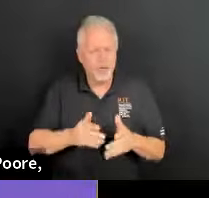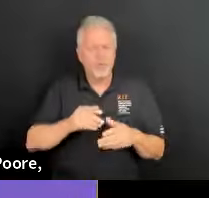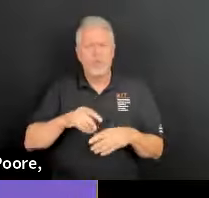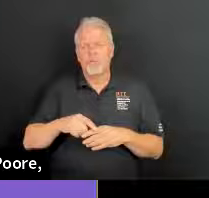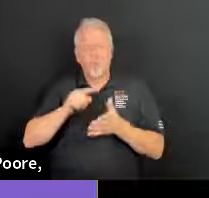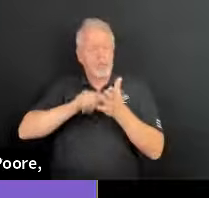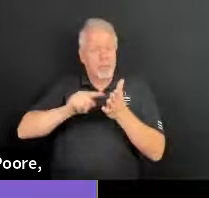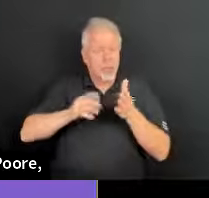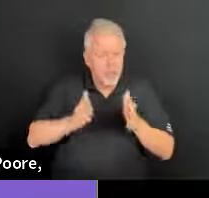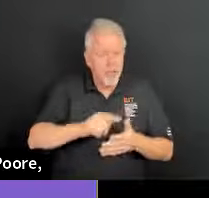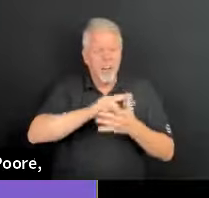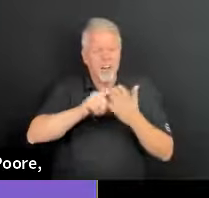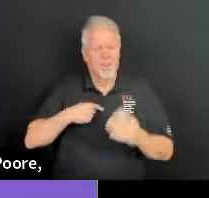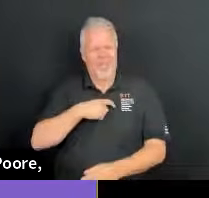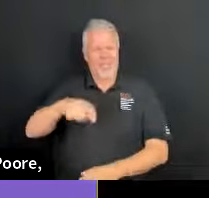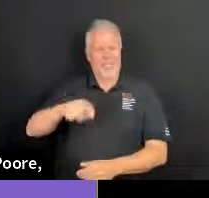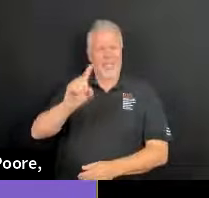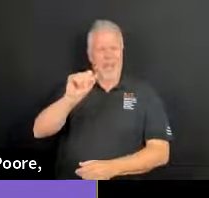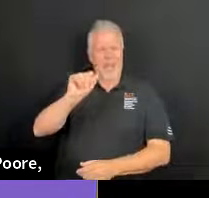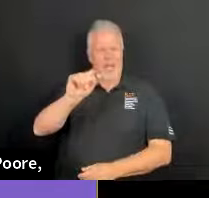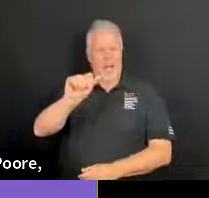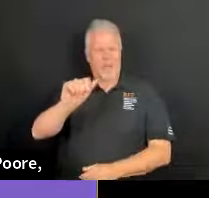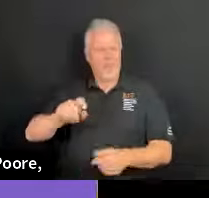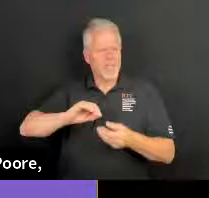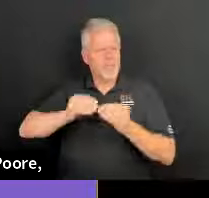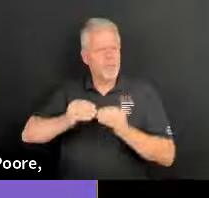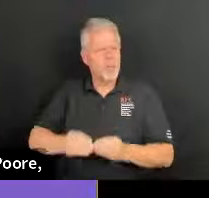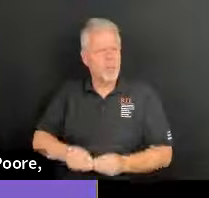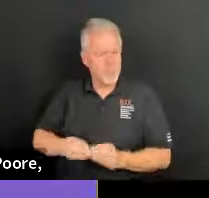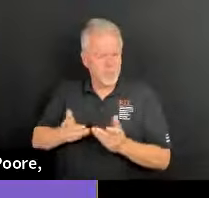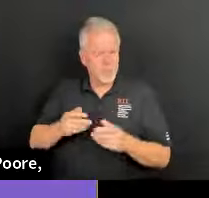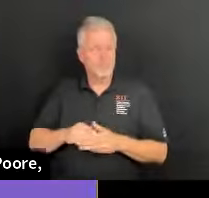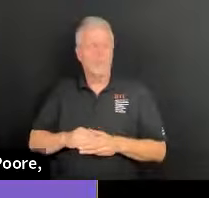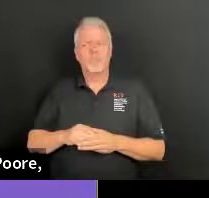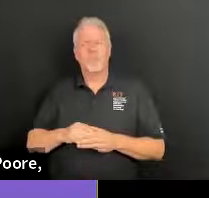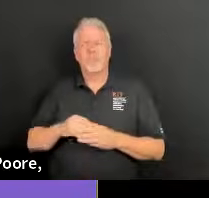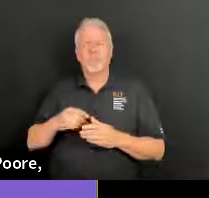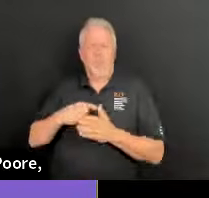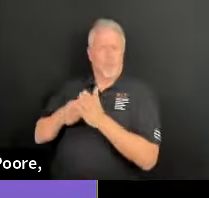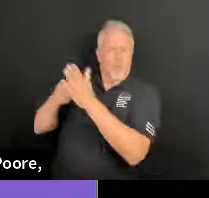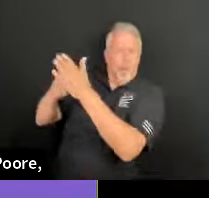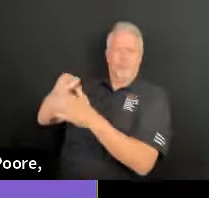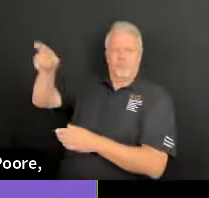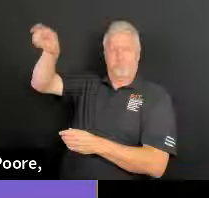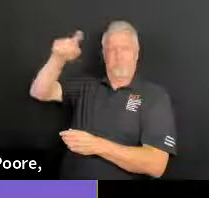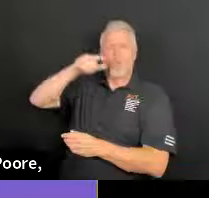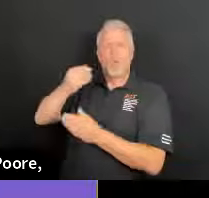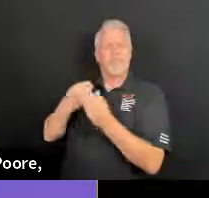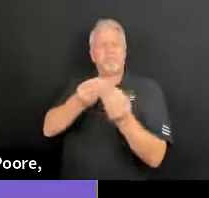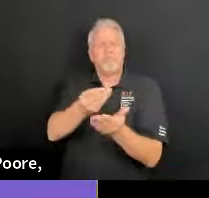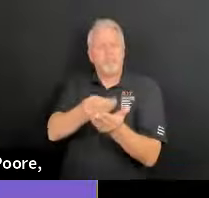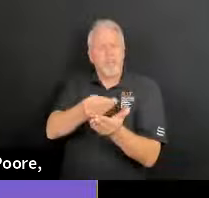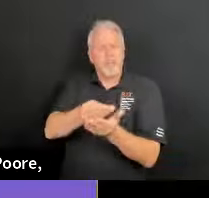what our needs are for providers and researchers. We do need more data and numbers to